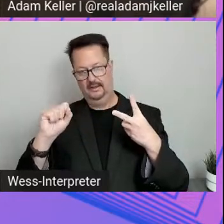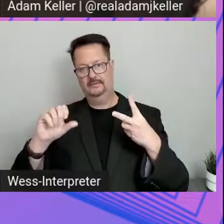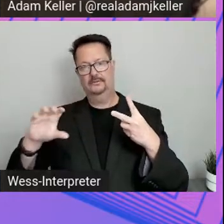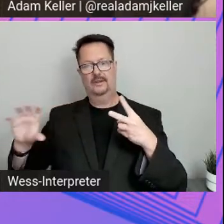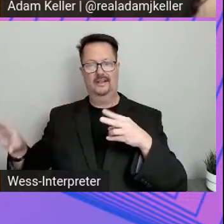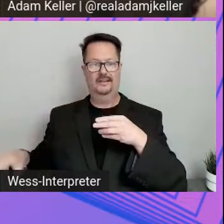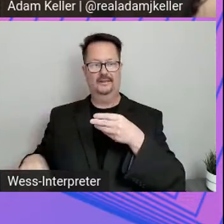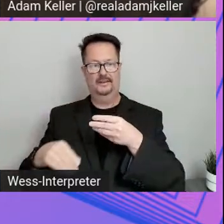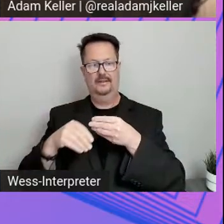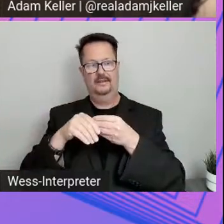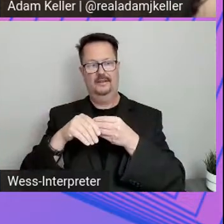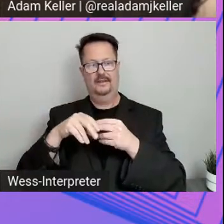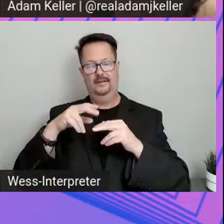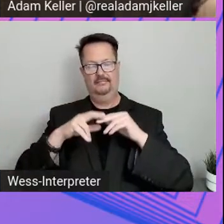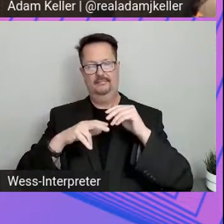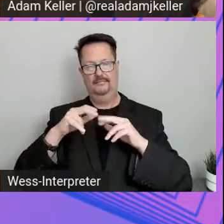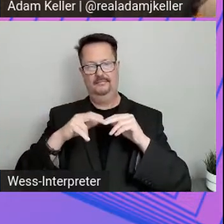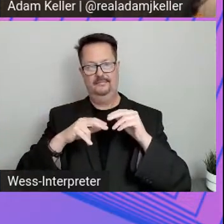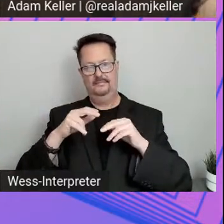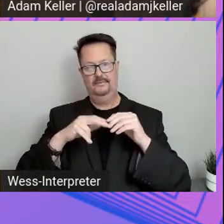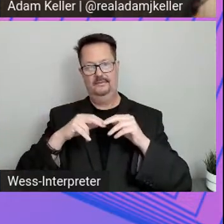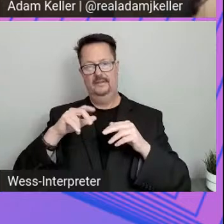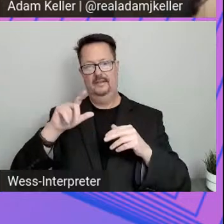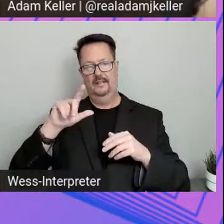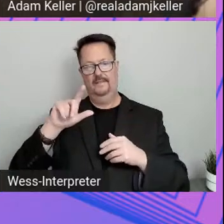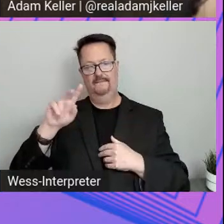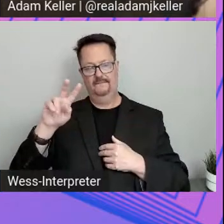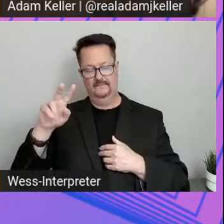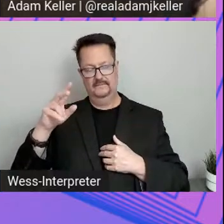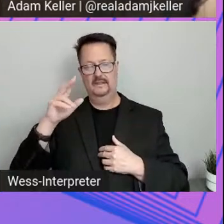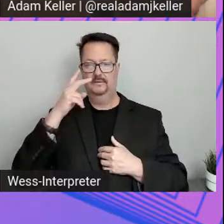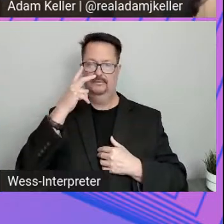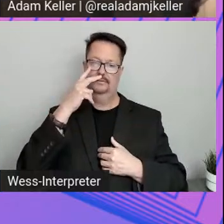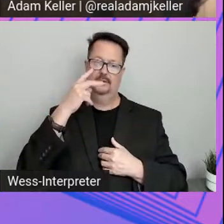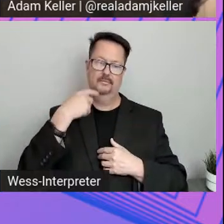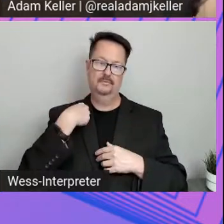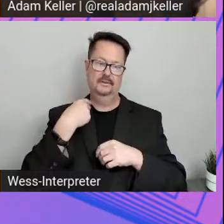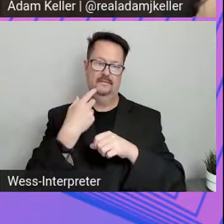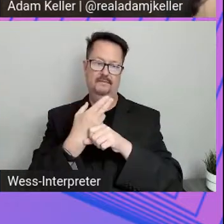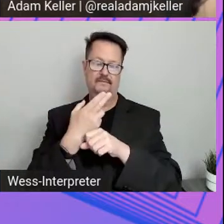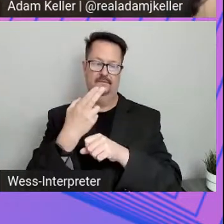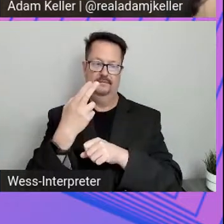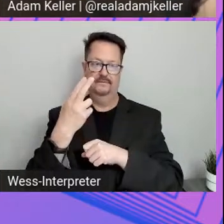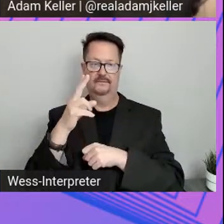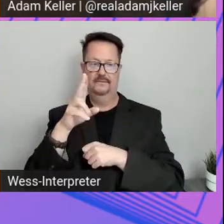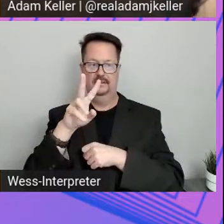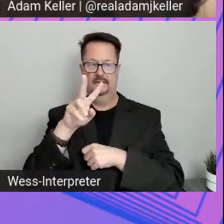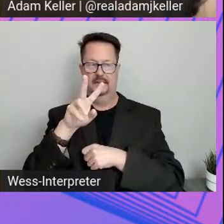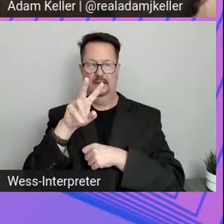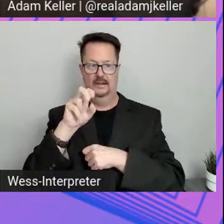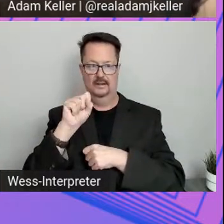construct. So as you can see, I'm using VS Code here, and I'm able to leverage the intelligent